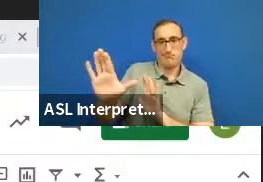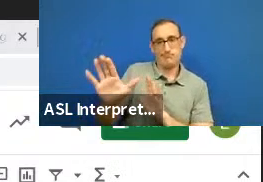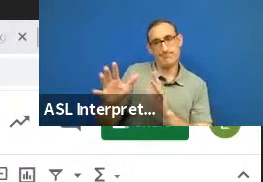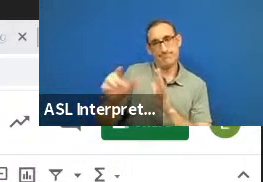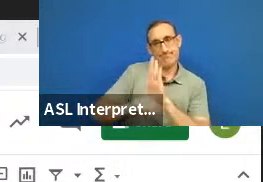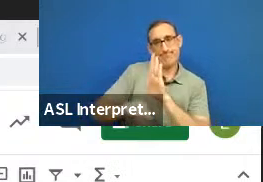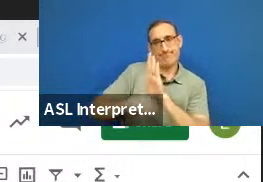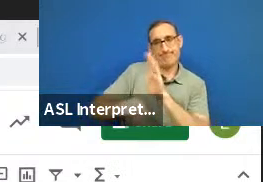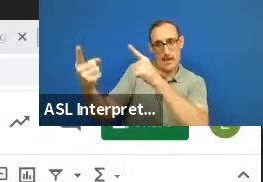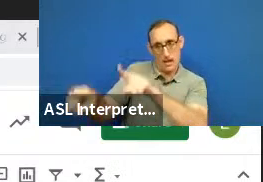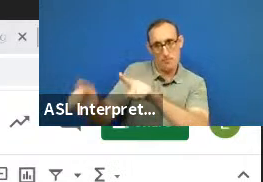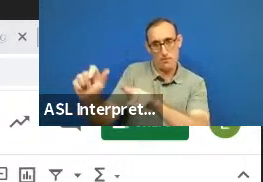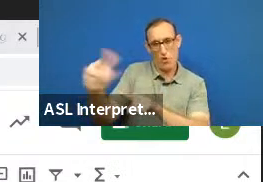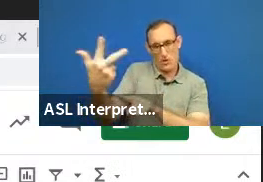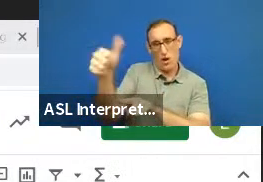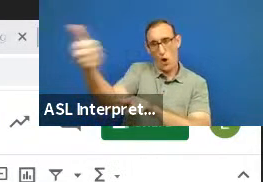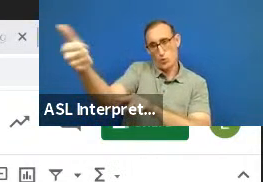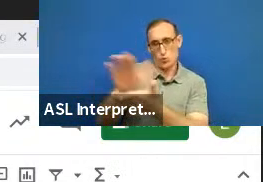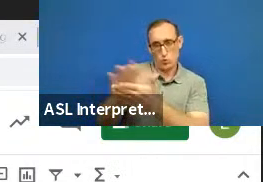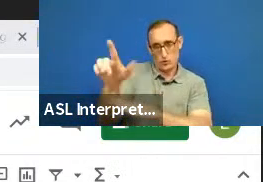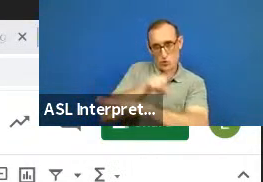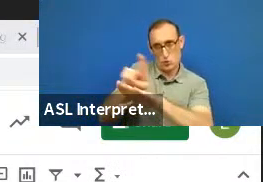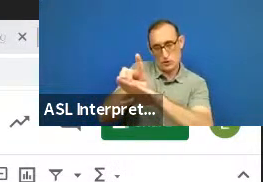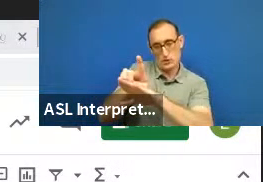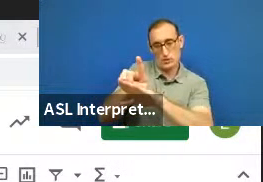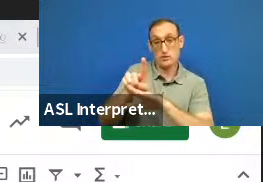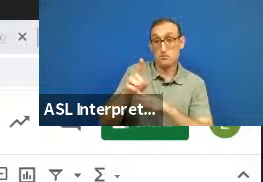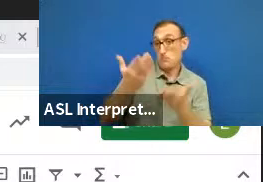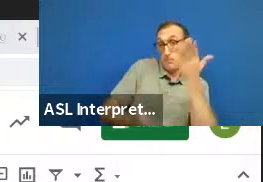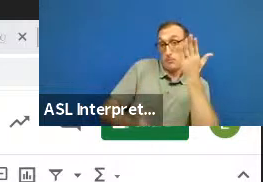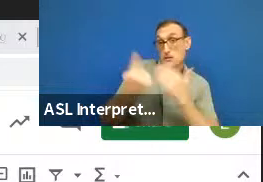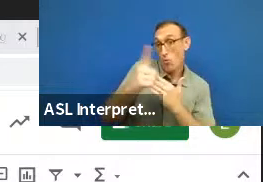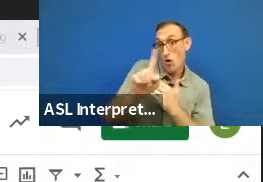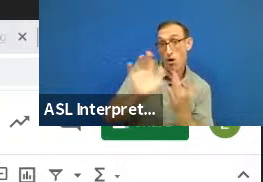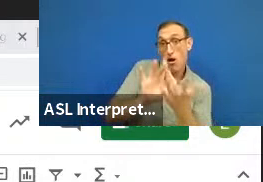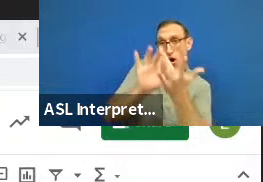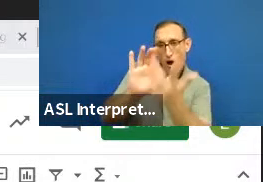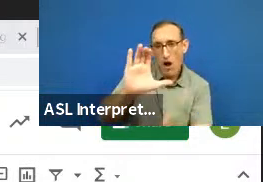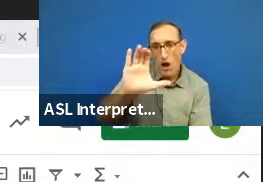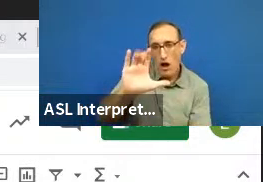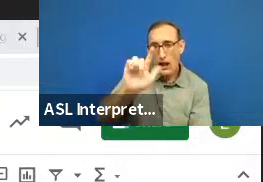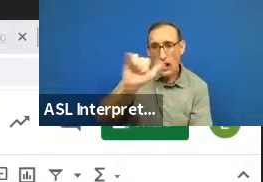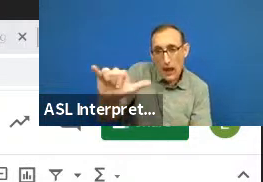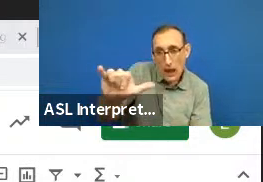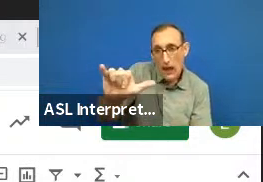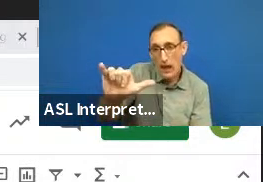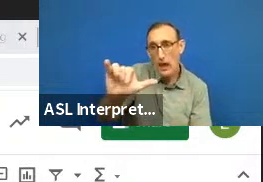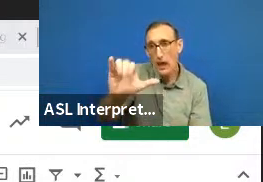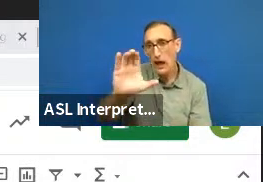if someone can reach out to Clayton County, DeKalb County,